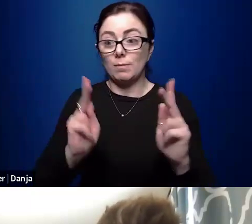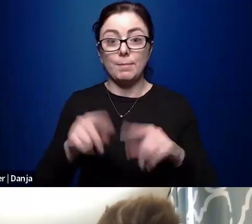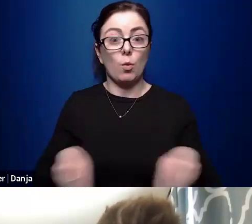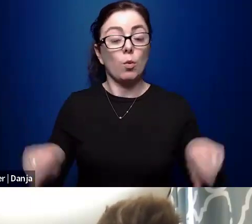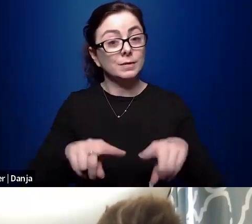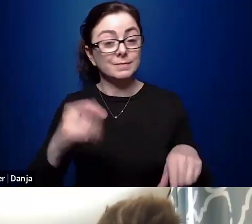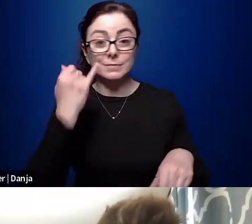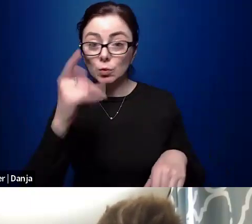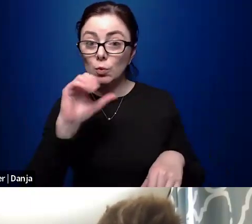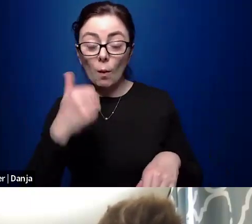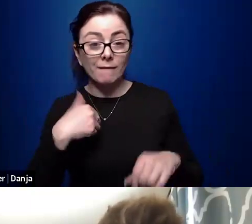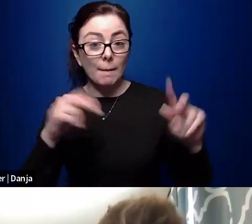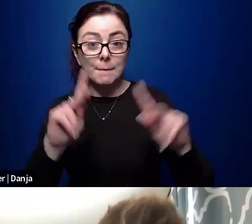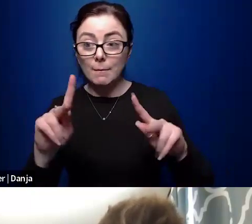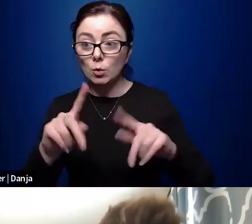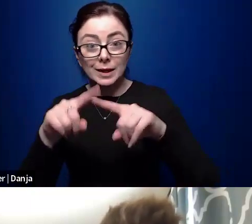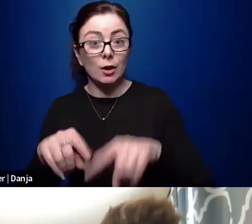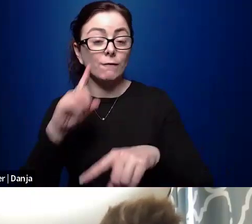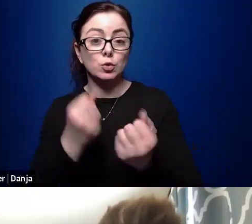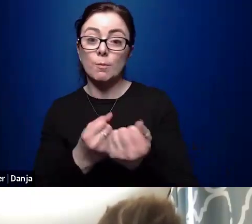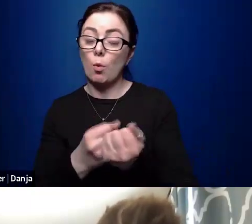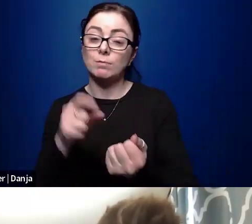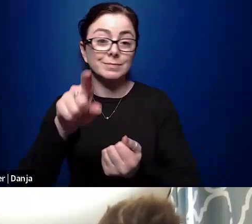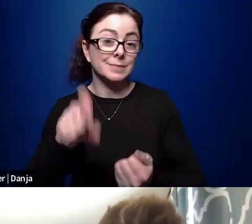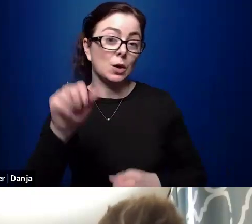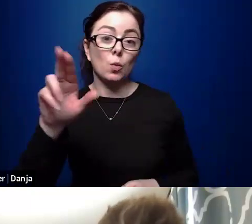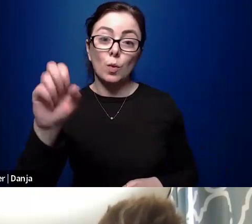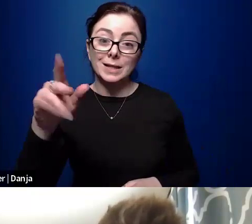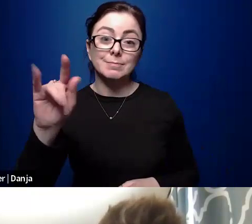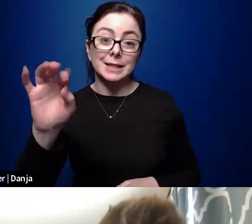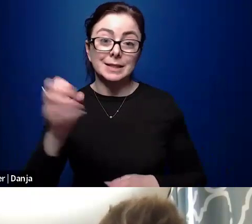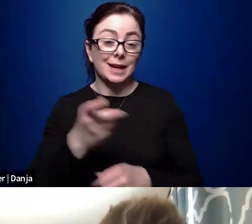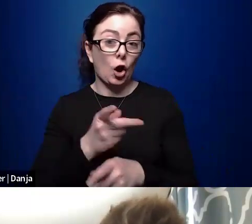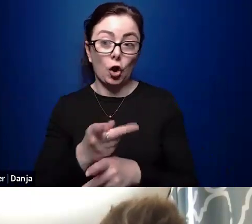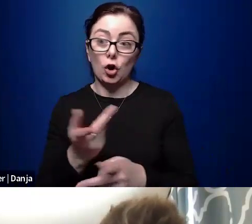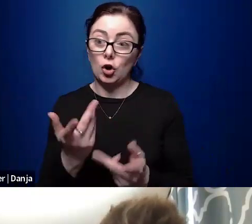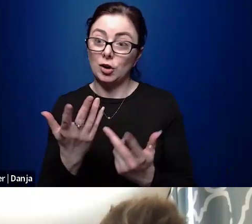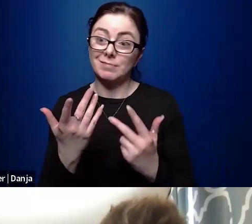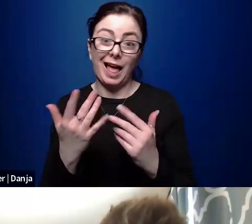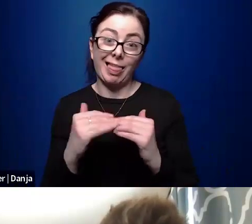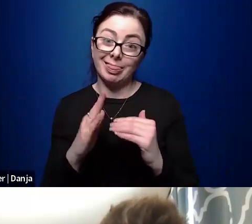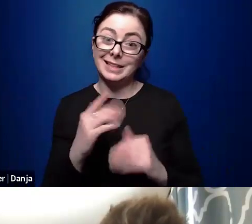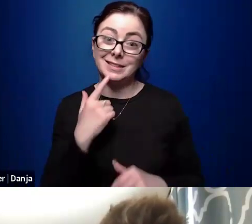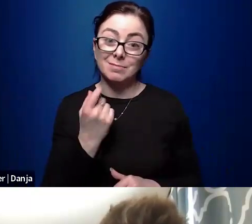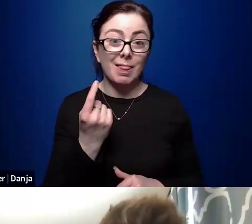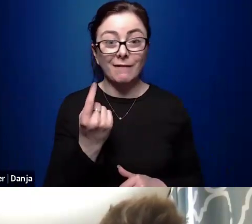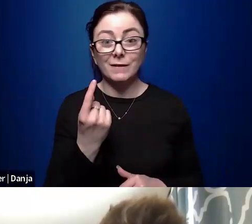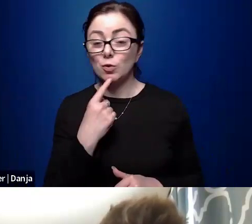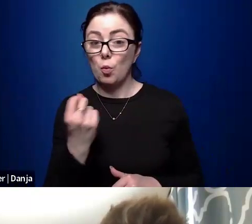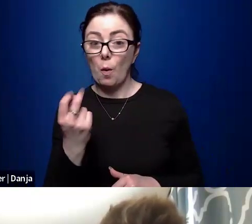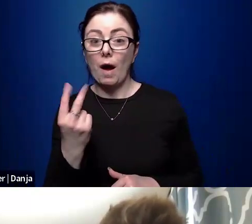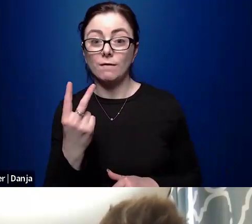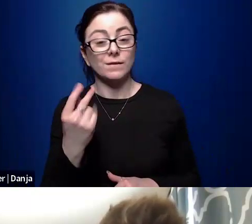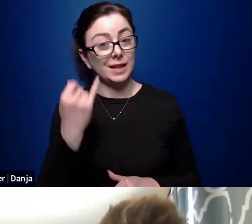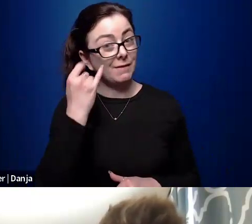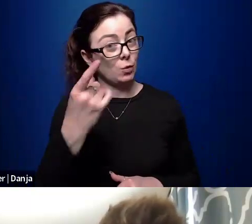support system, you've got to get the respite on hand. And then, I mean, I would say at least by the age of like 11 or 12, if you think that